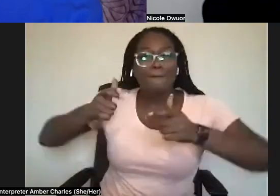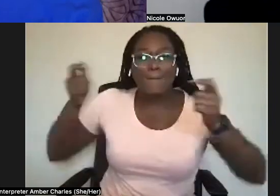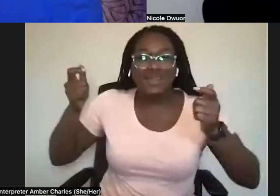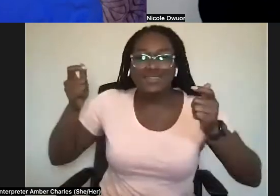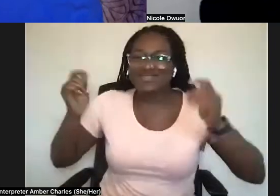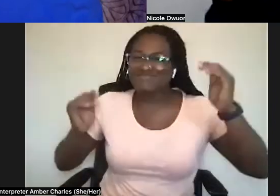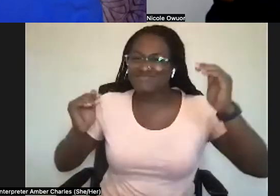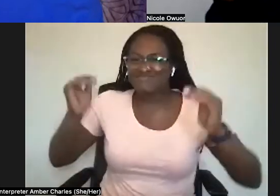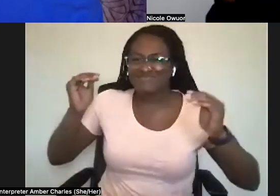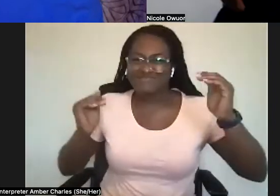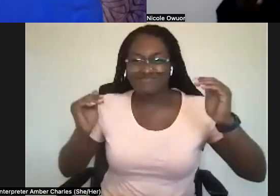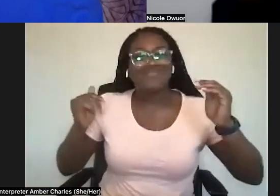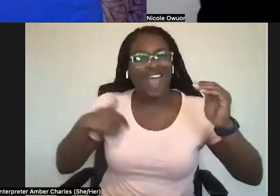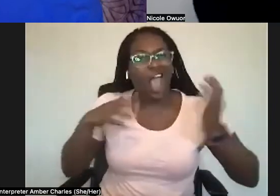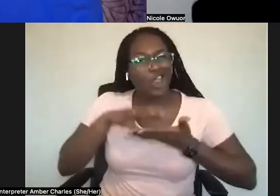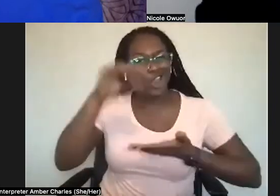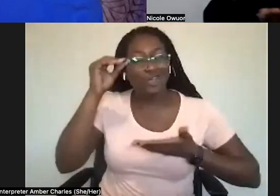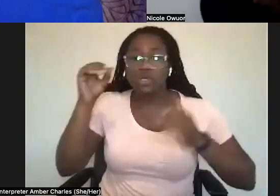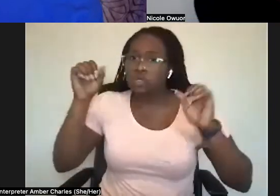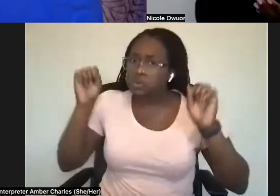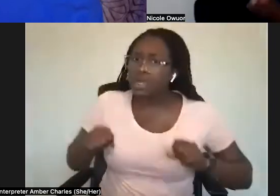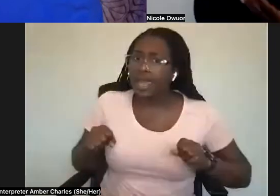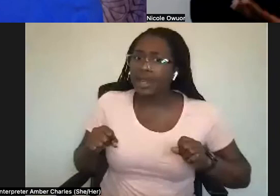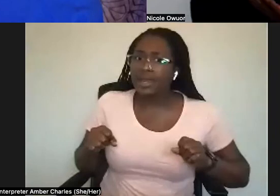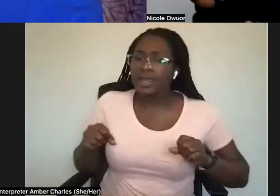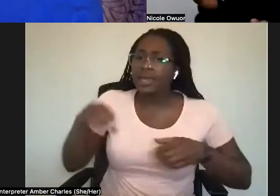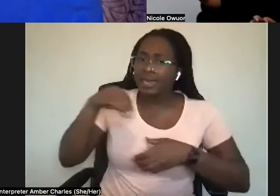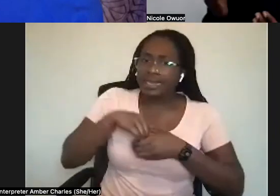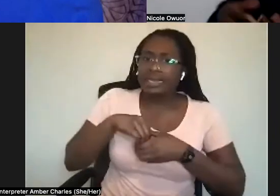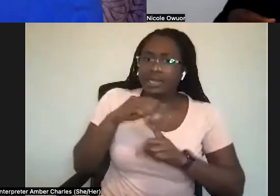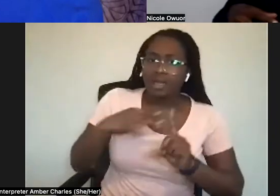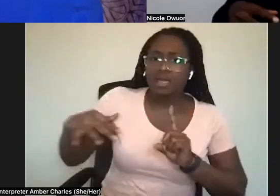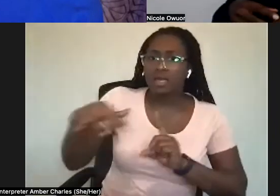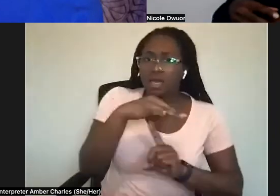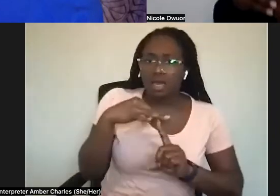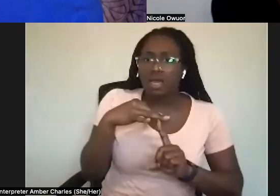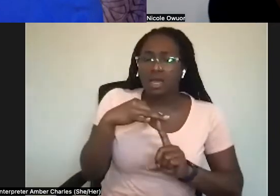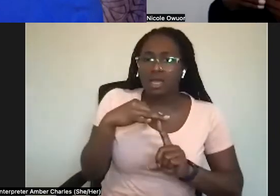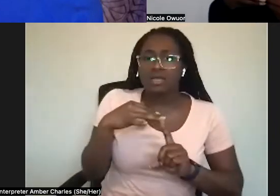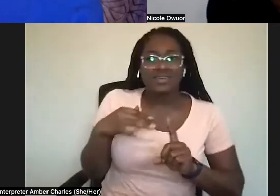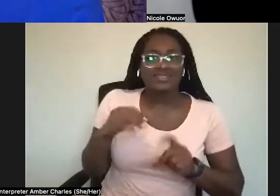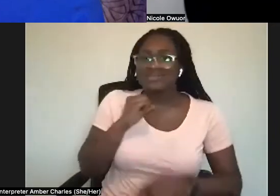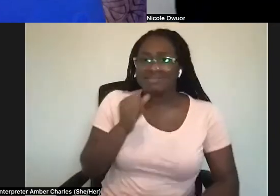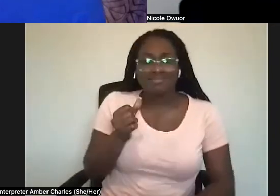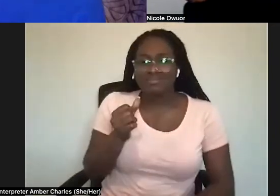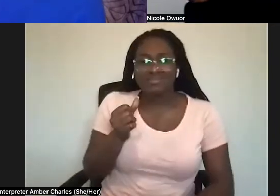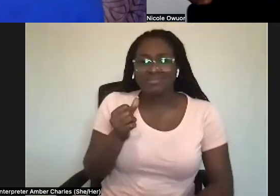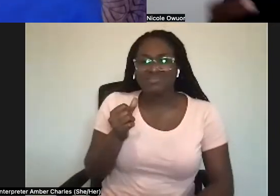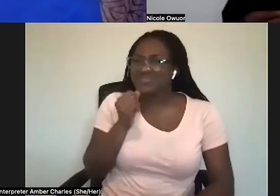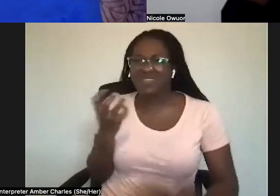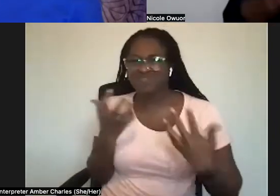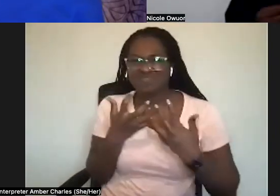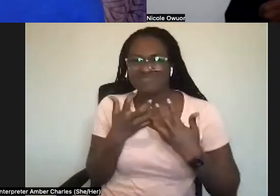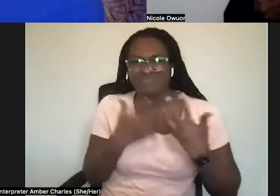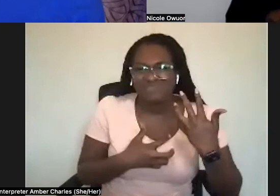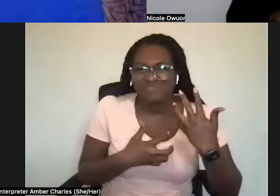paradoxes that I learned, that you can be in an environment that is not for you, but